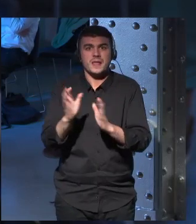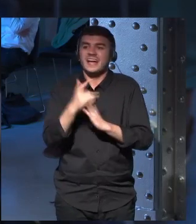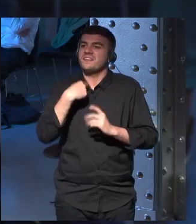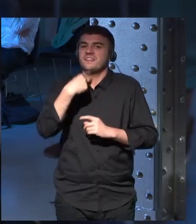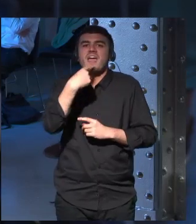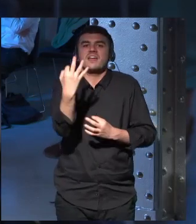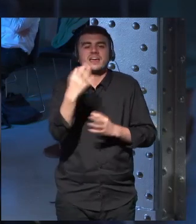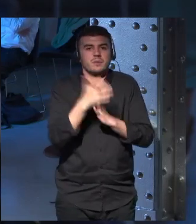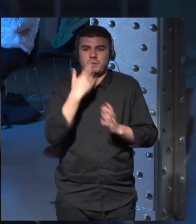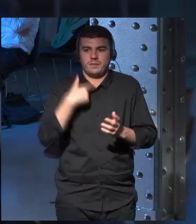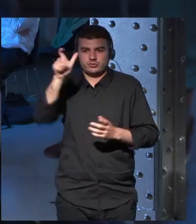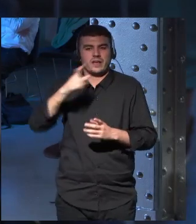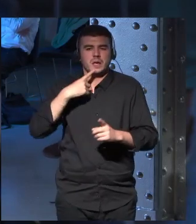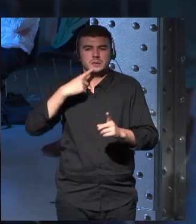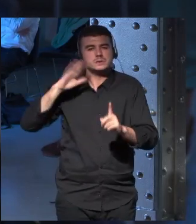death?